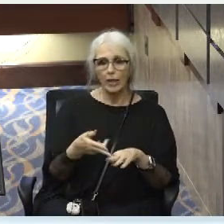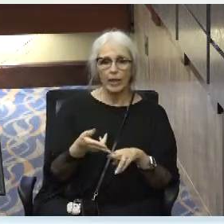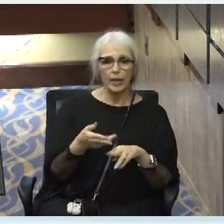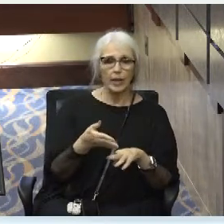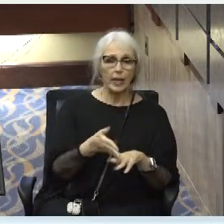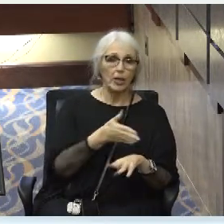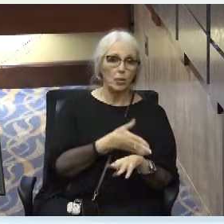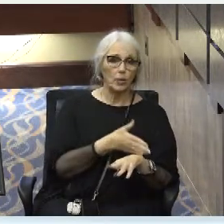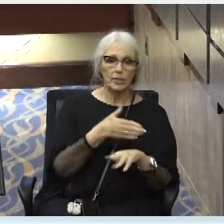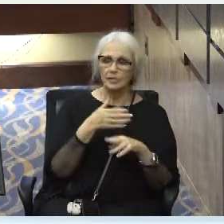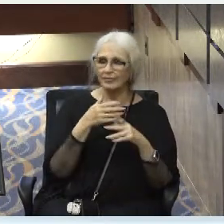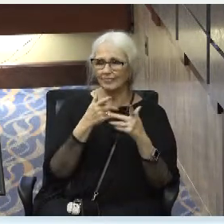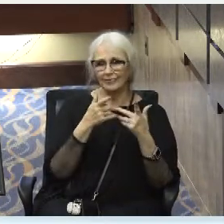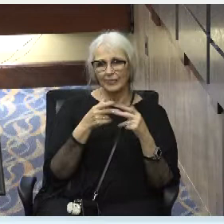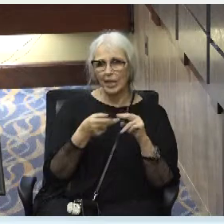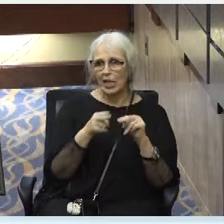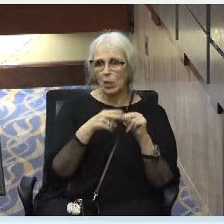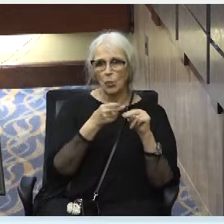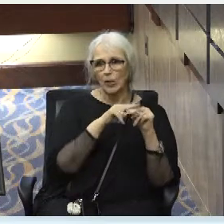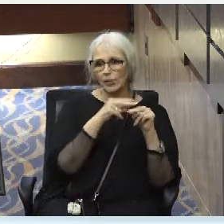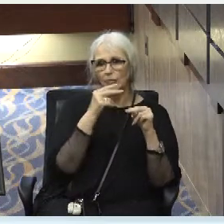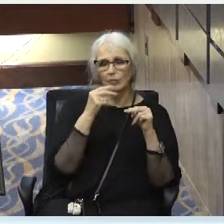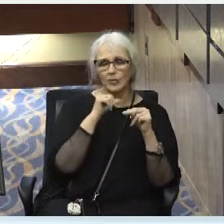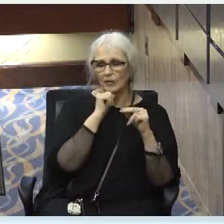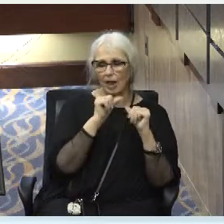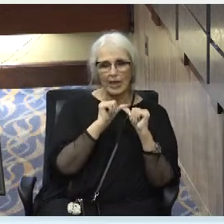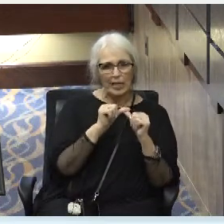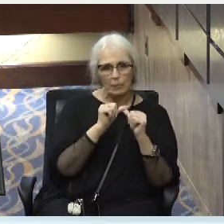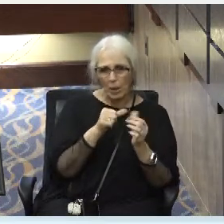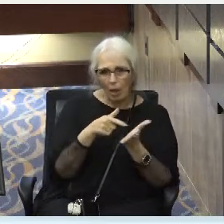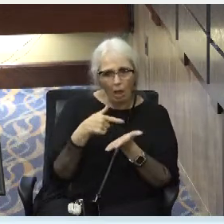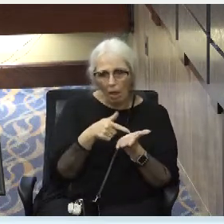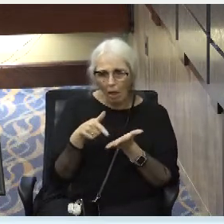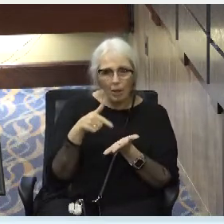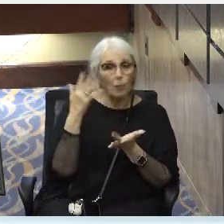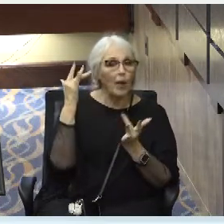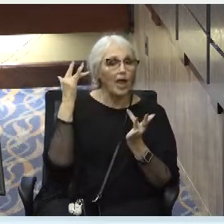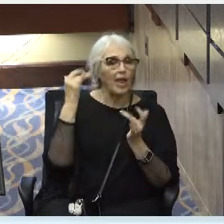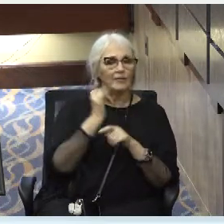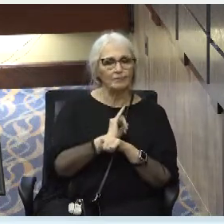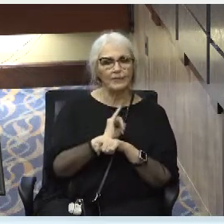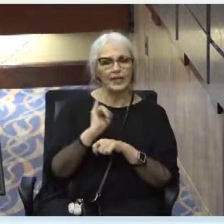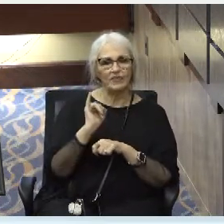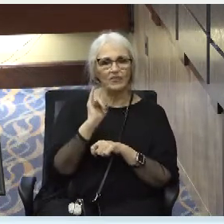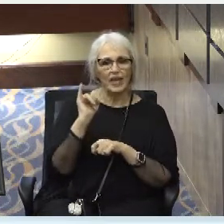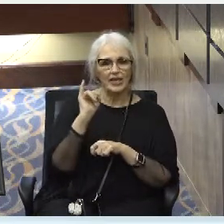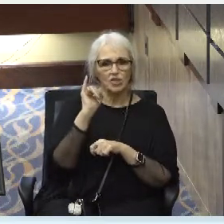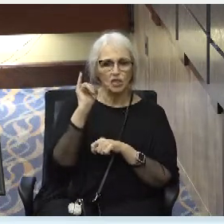cost increases due to inflation.